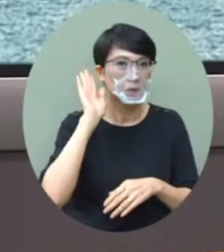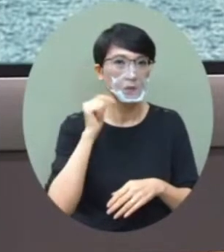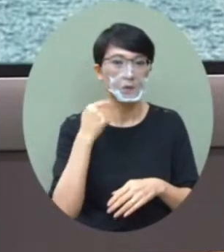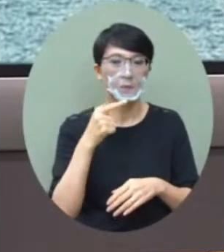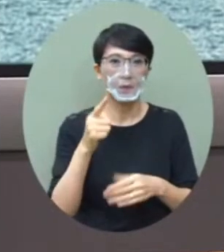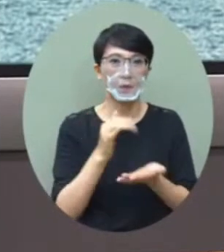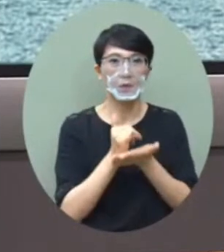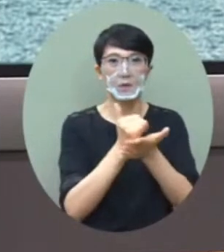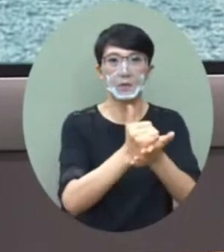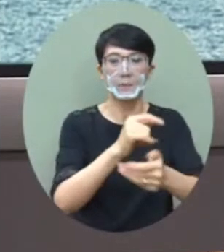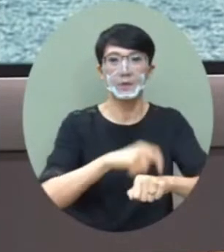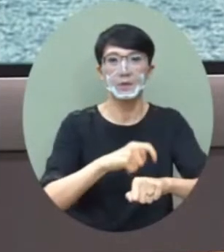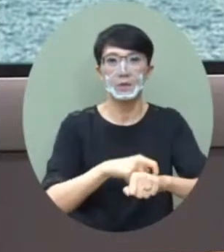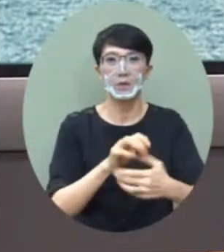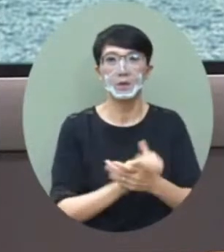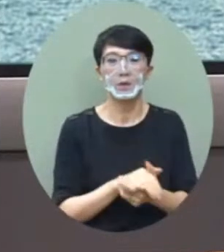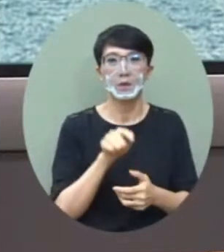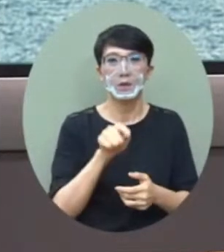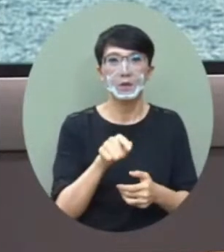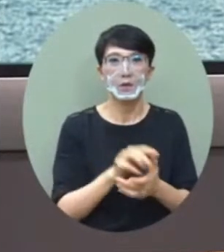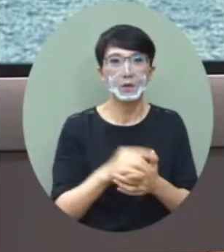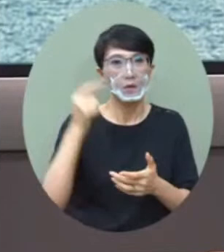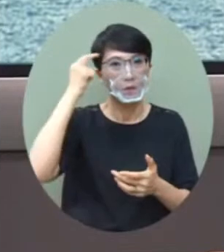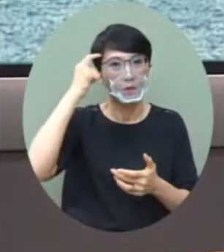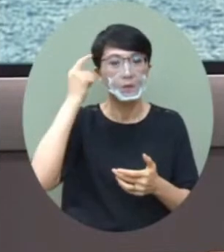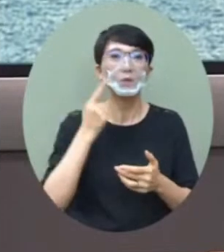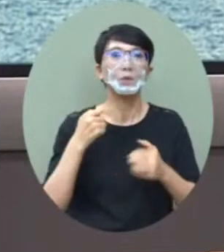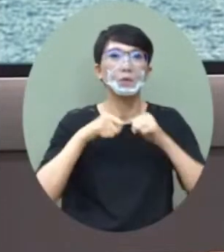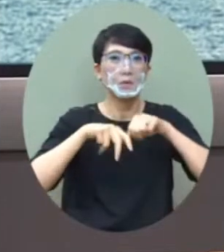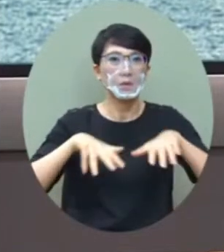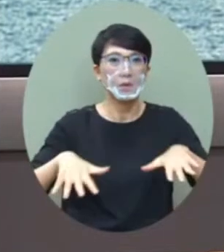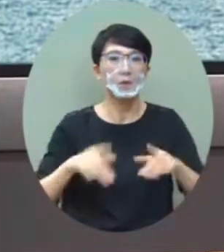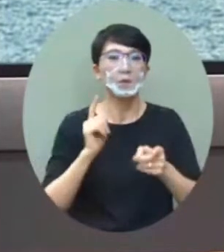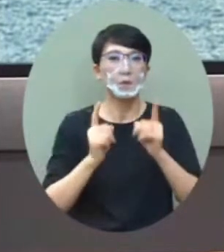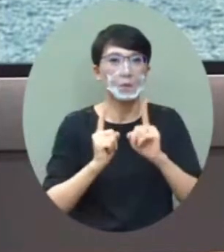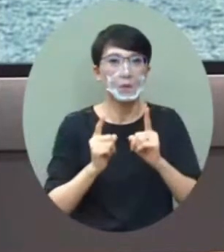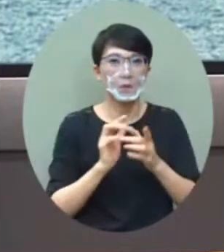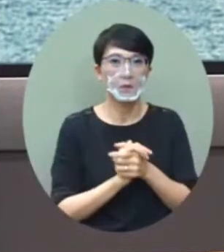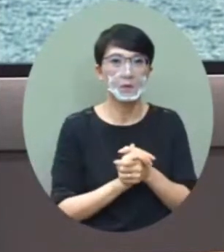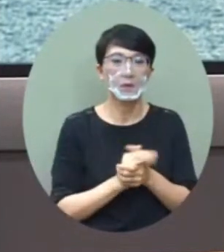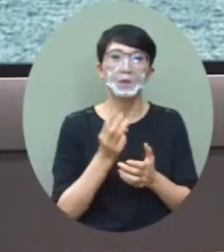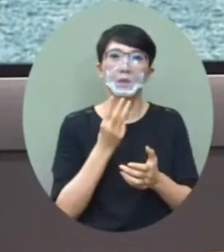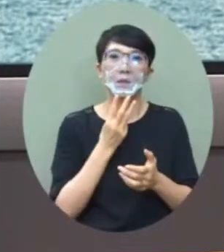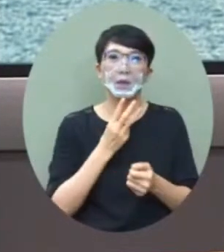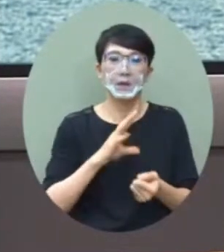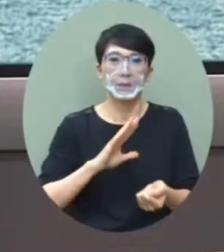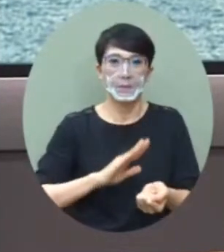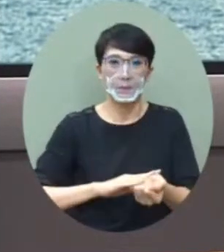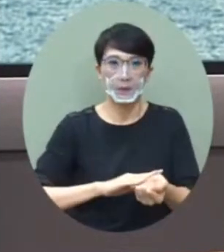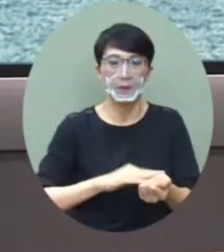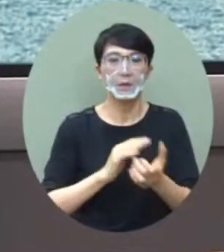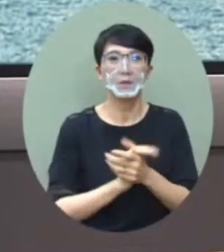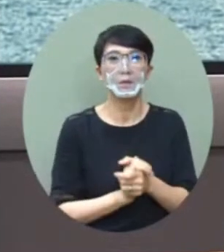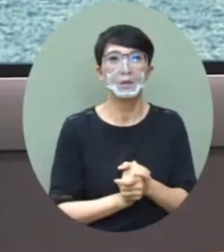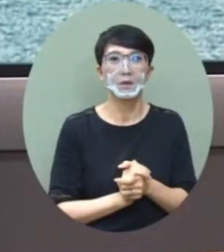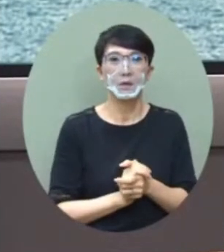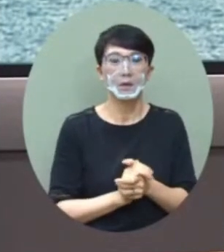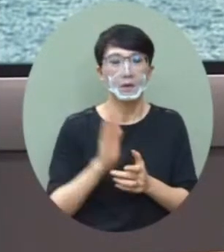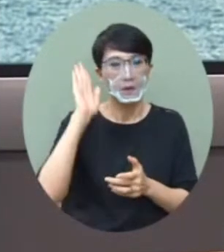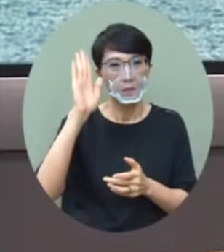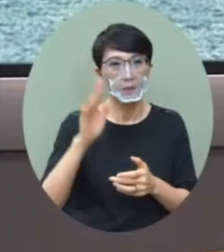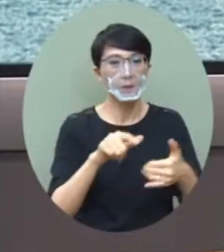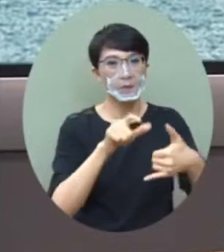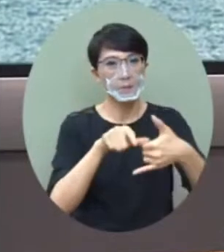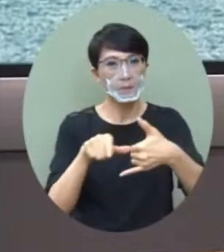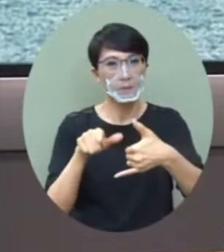so, such as some background information. For instance, for some of the cases, they were admitted because of